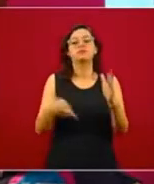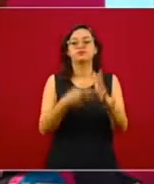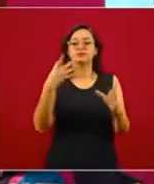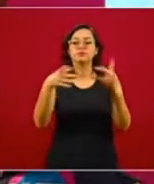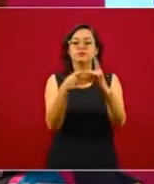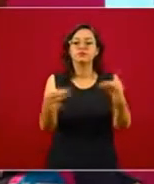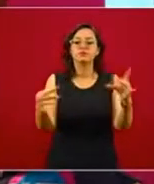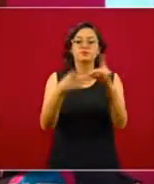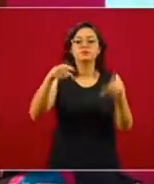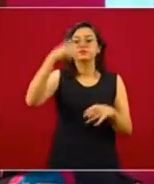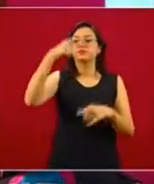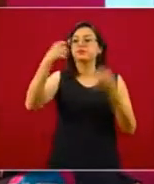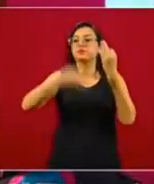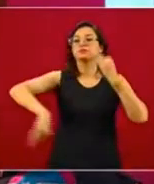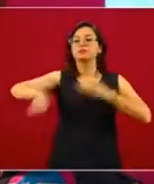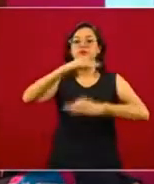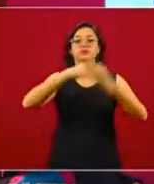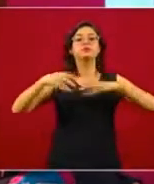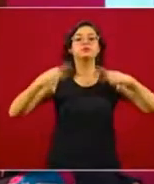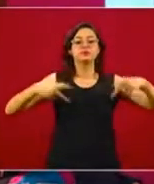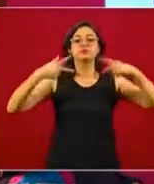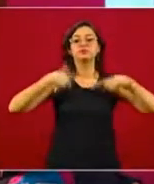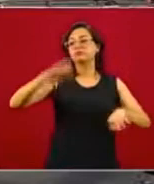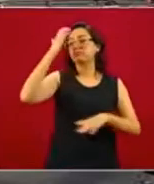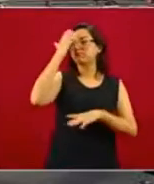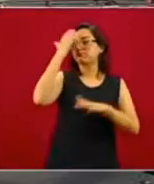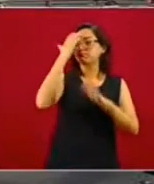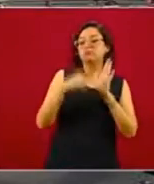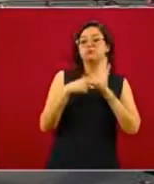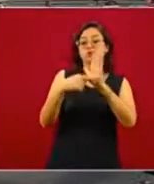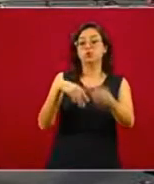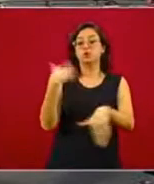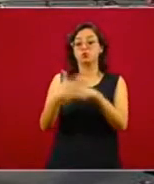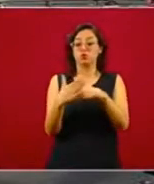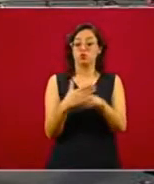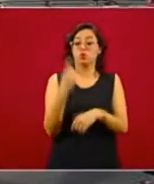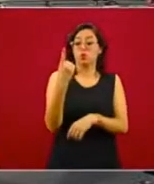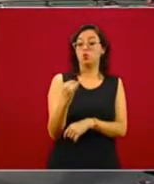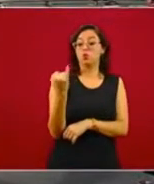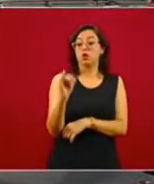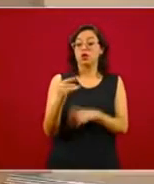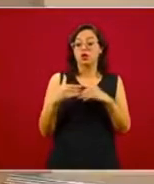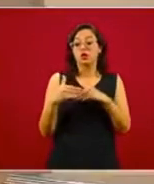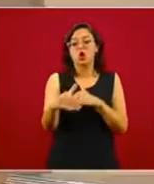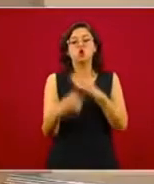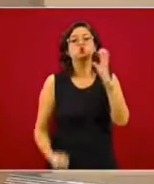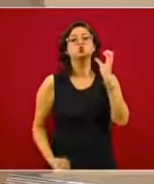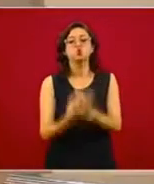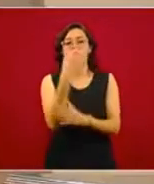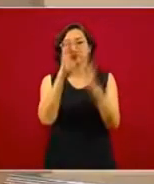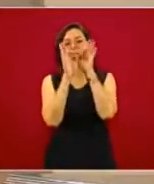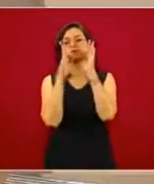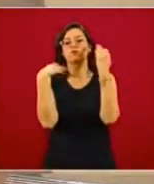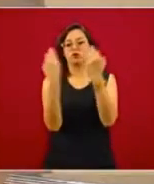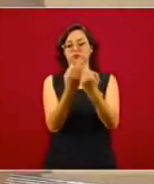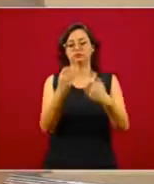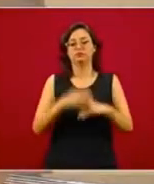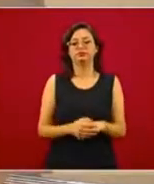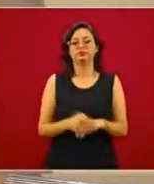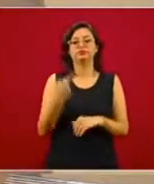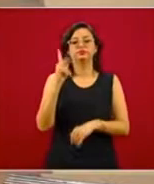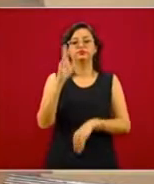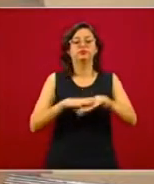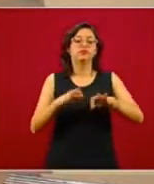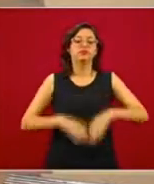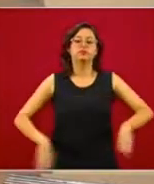so that we can explain this to you throughout the following 3 days, so that you are all aware of this, and so that when June 1st